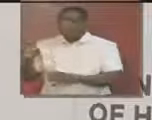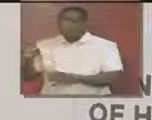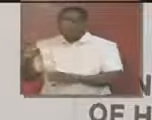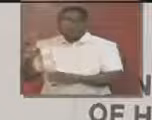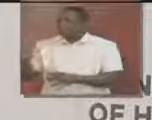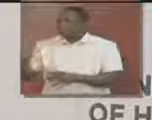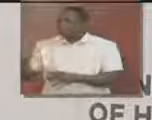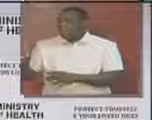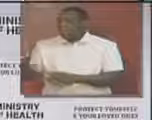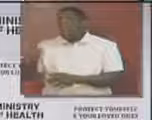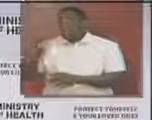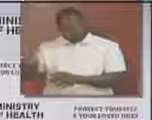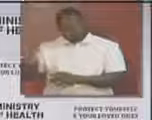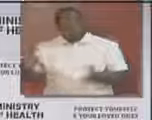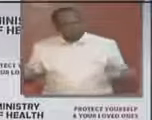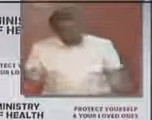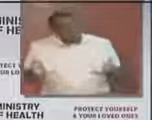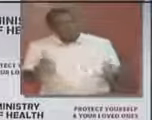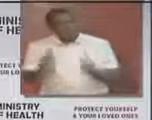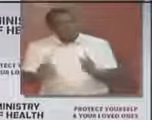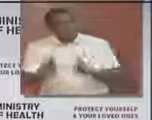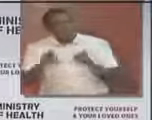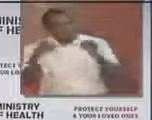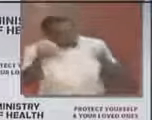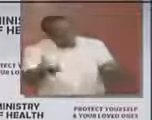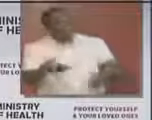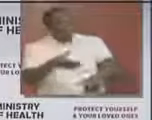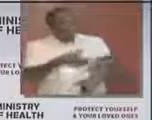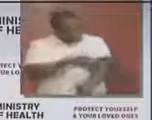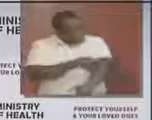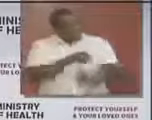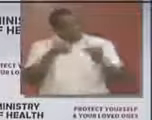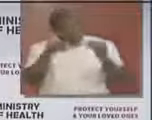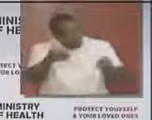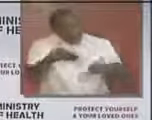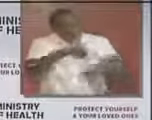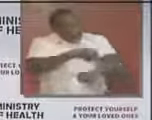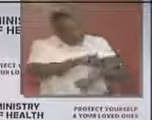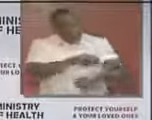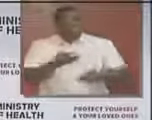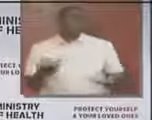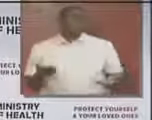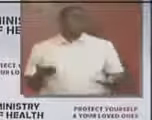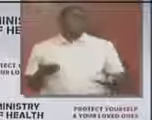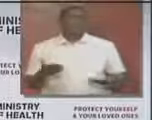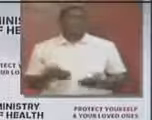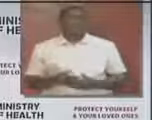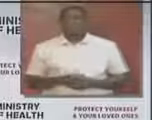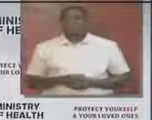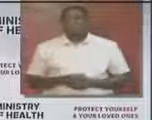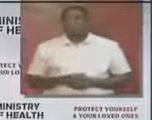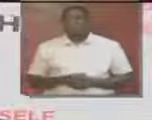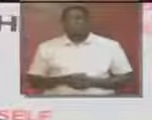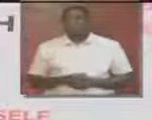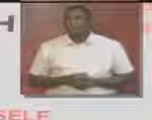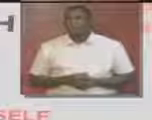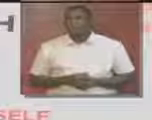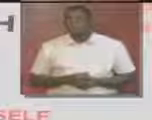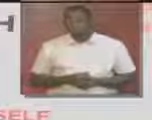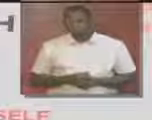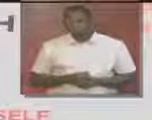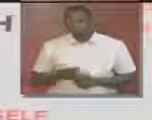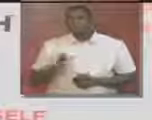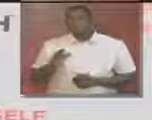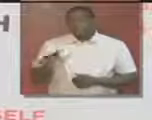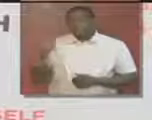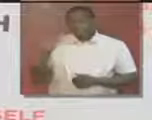at the present time. Thank you. Thank you very much, Dr. Paul, and for the information from Professor Montai. That really puts things